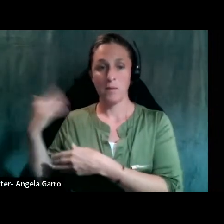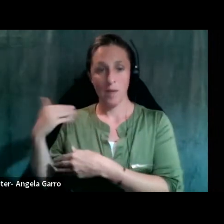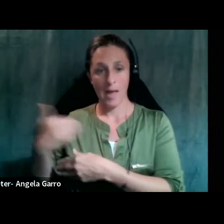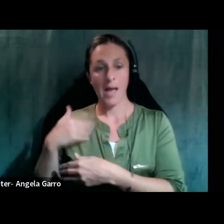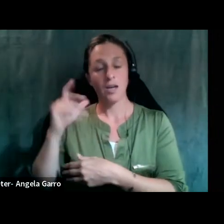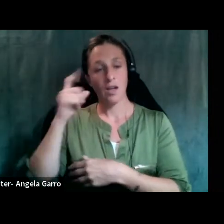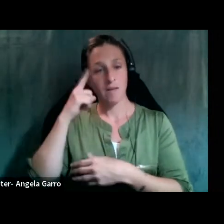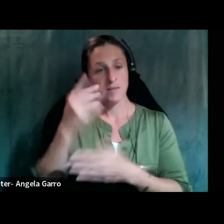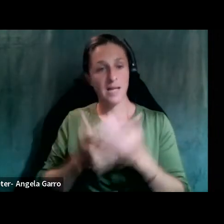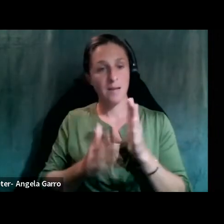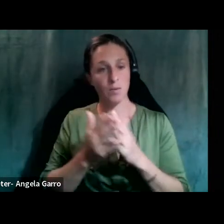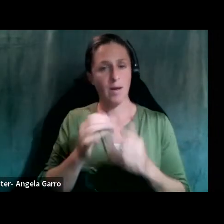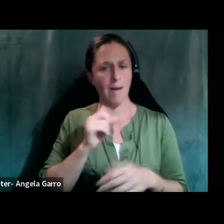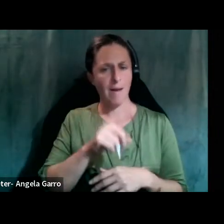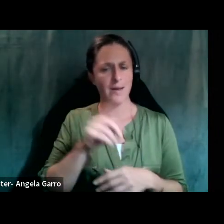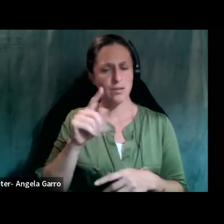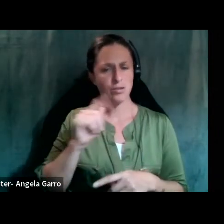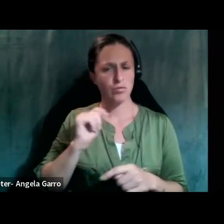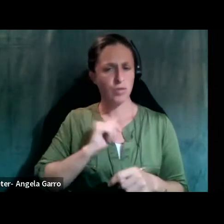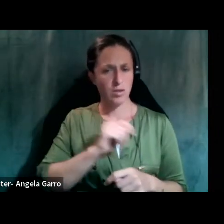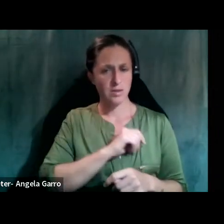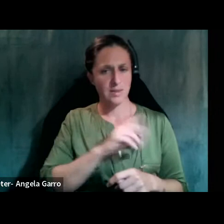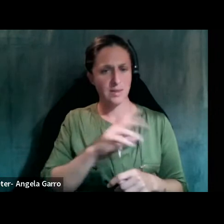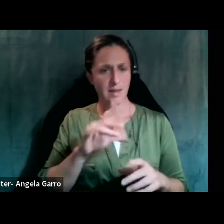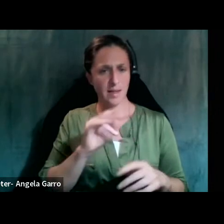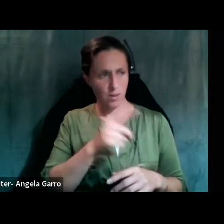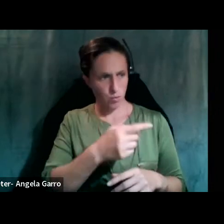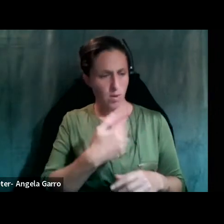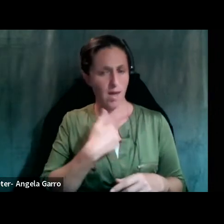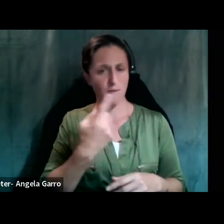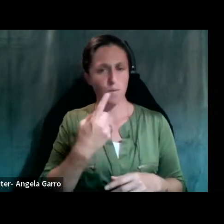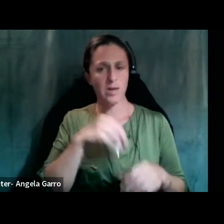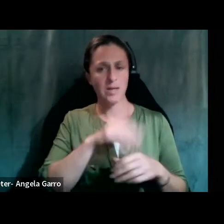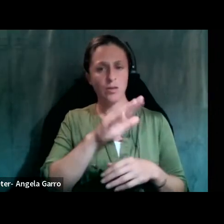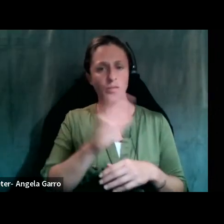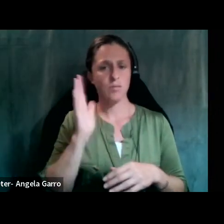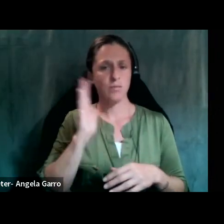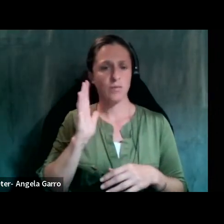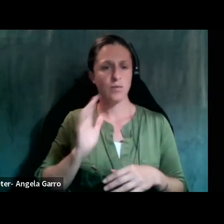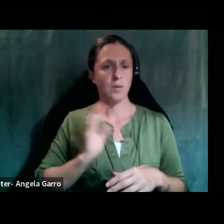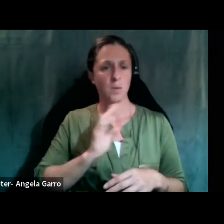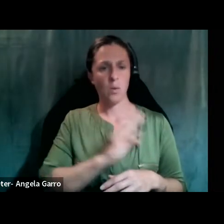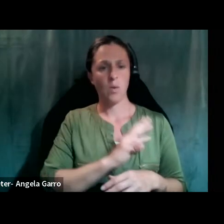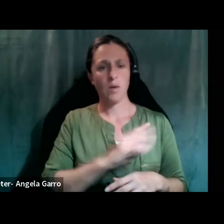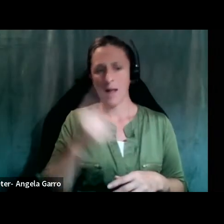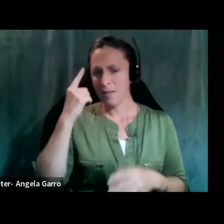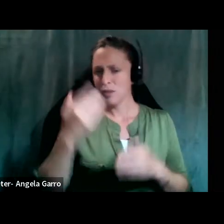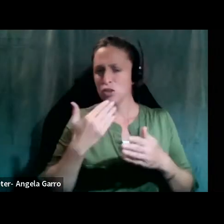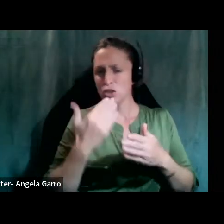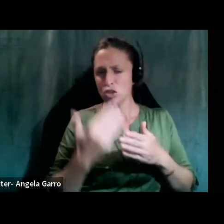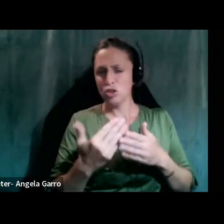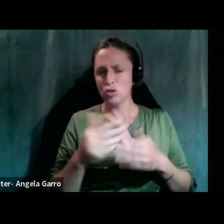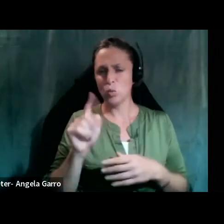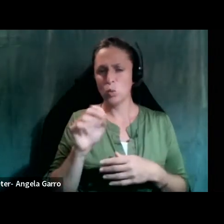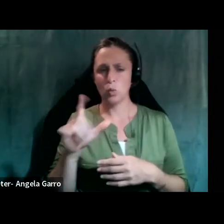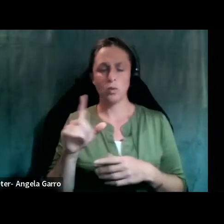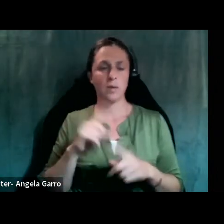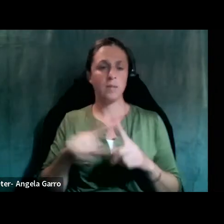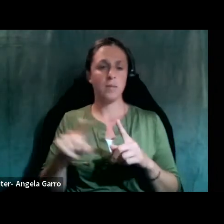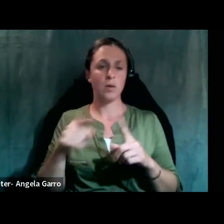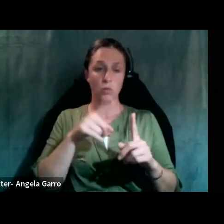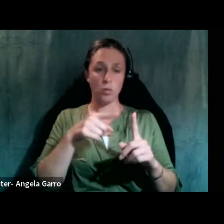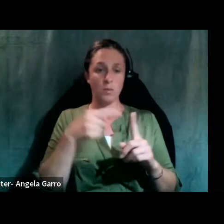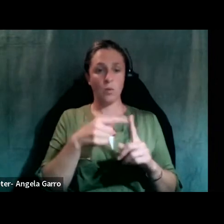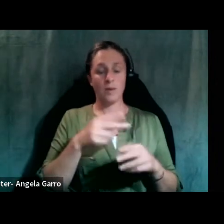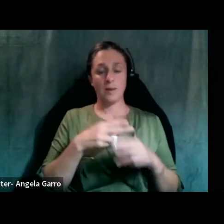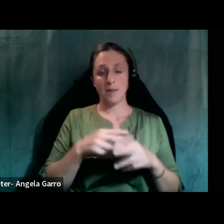and then I asked Trustee Lynn if the district he came from before had a governance handbook. So it is, I think it's a good, it could be a good tool, but to your point, which you mentioned